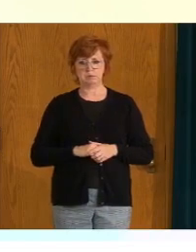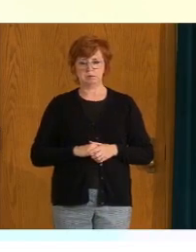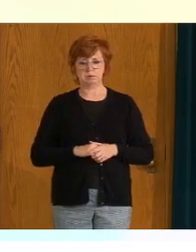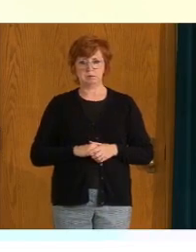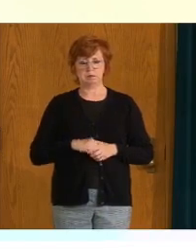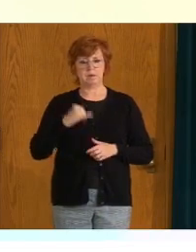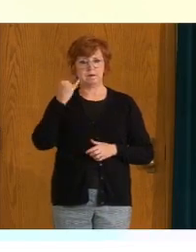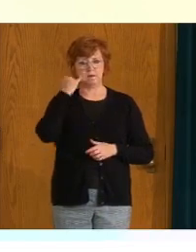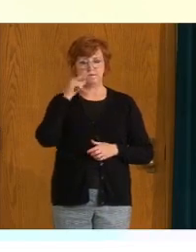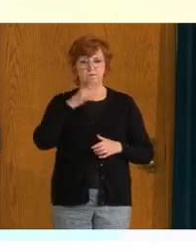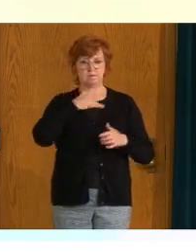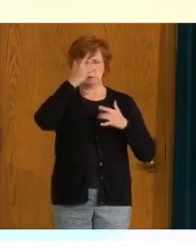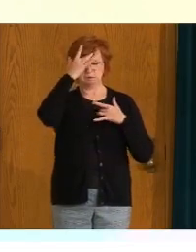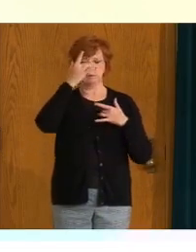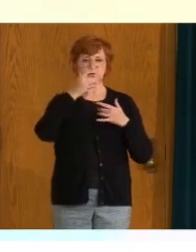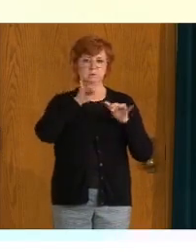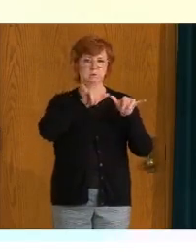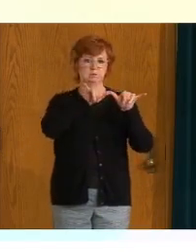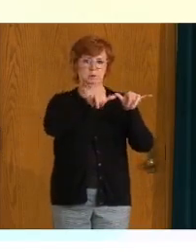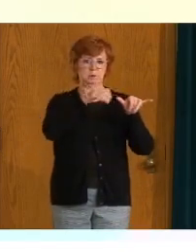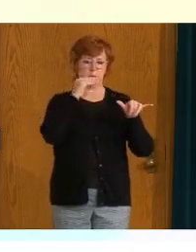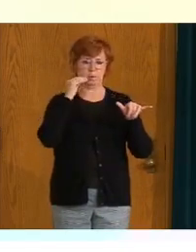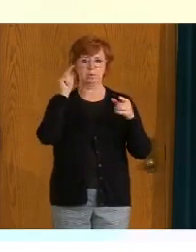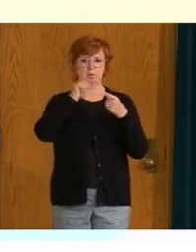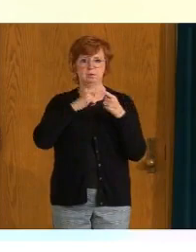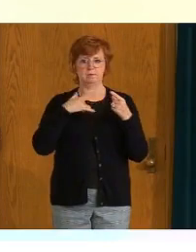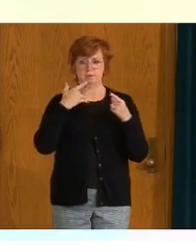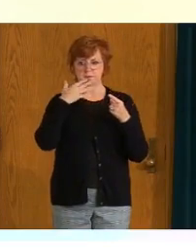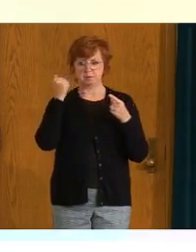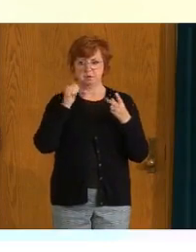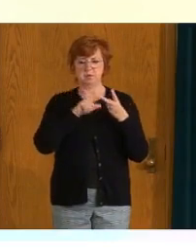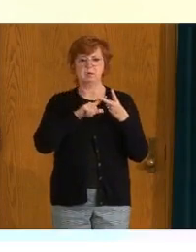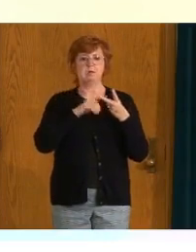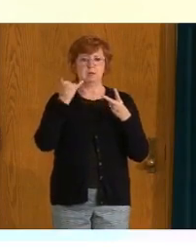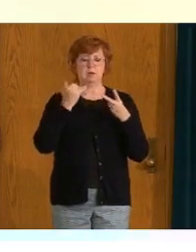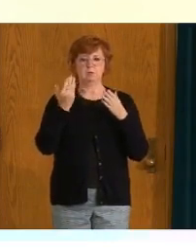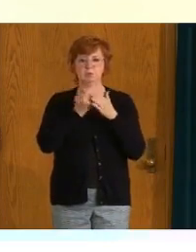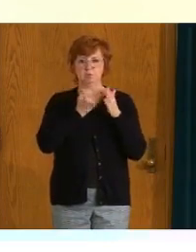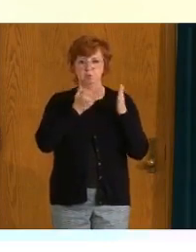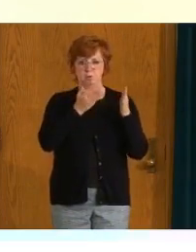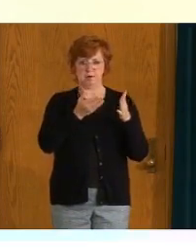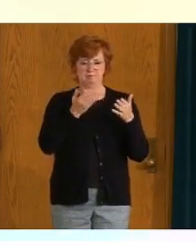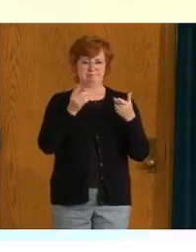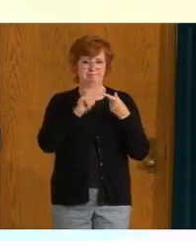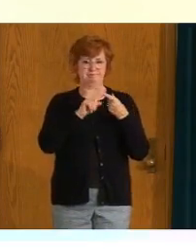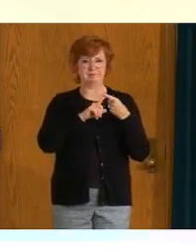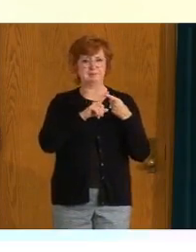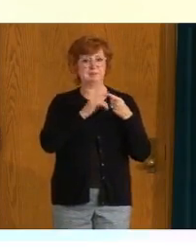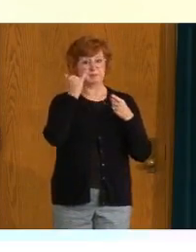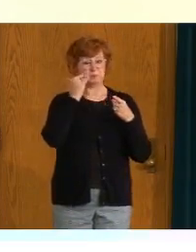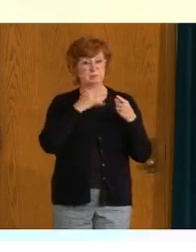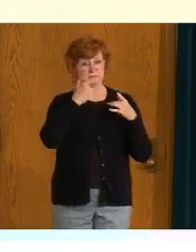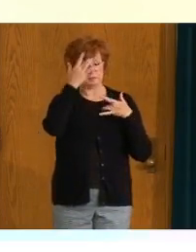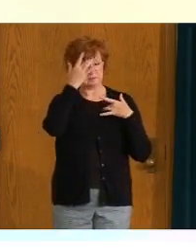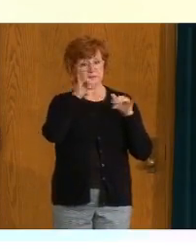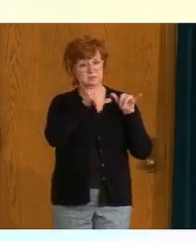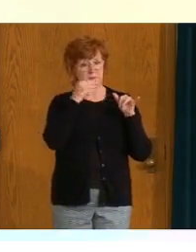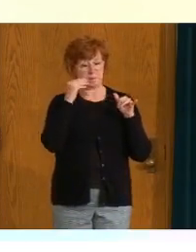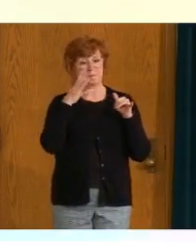stay home till you're better. But now we say, if you're sick, stay home and get tested for COVID to make sure that you're